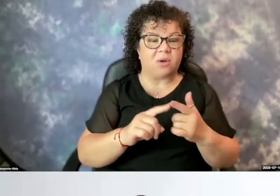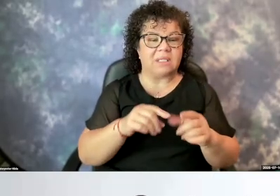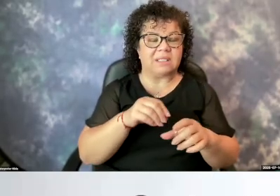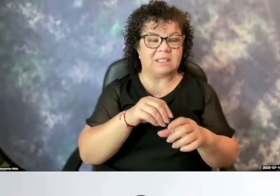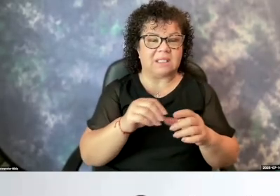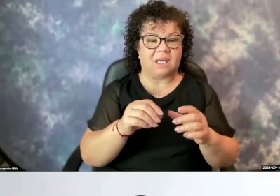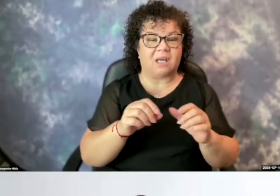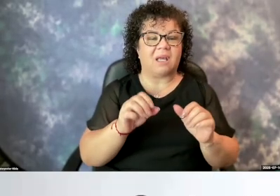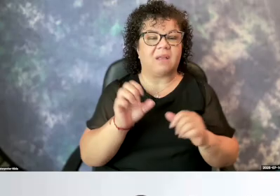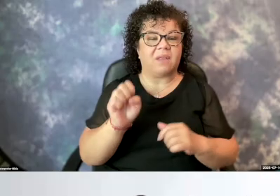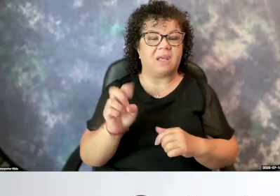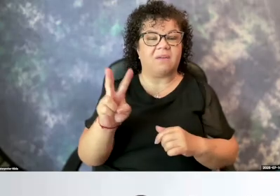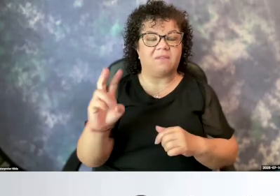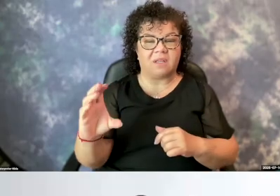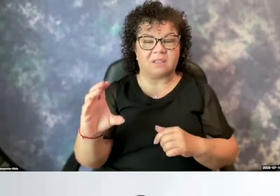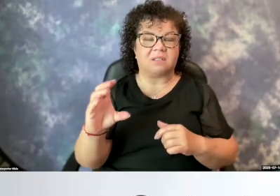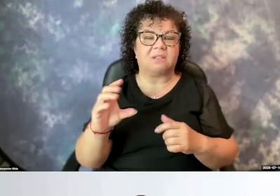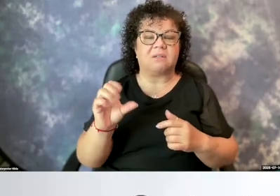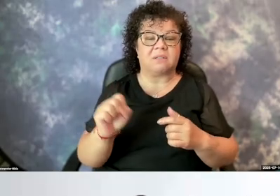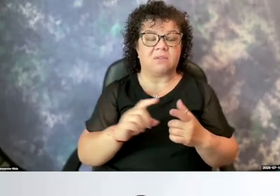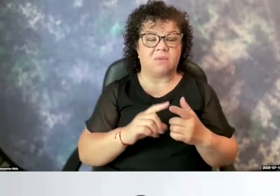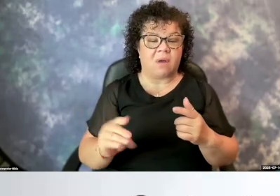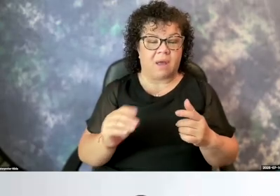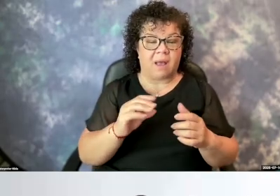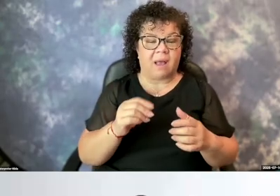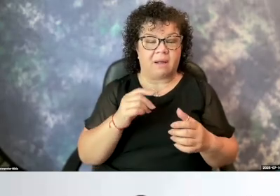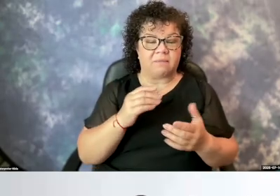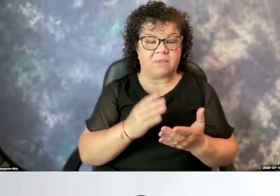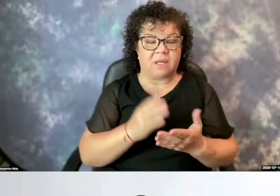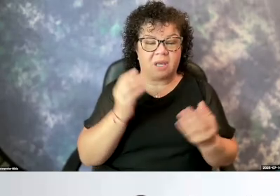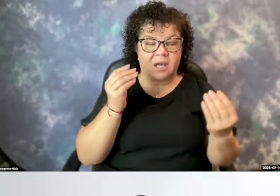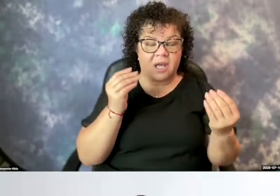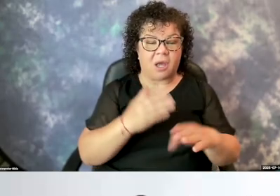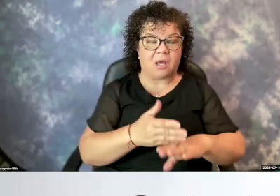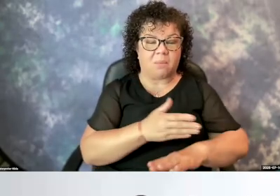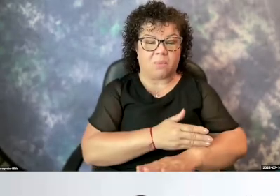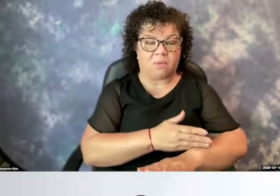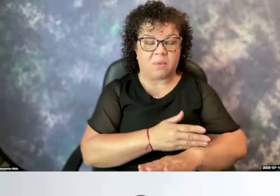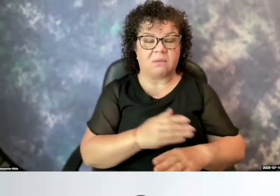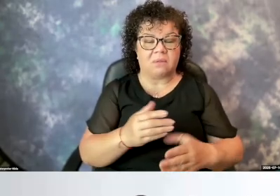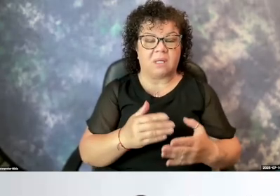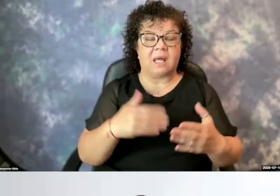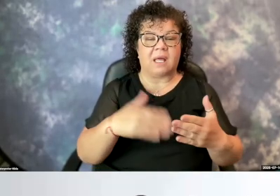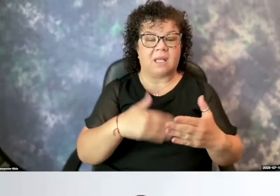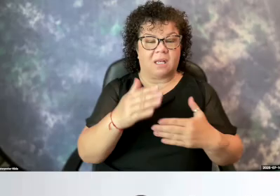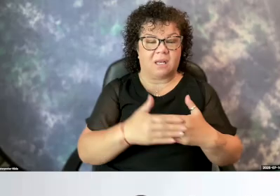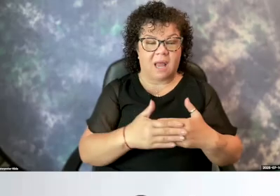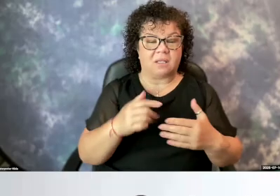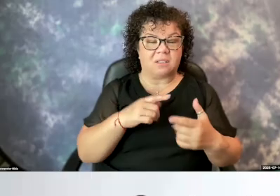procurement, payments transparency research at EV chargers, and eligibility verification